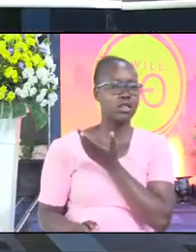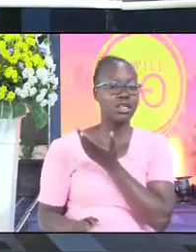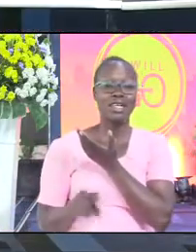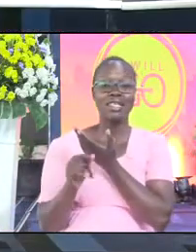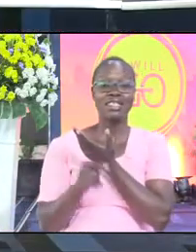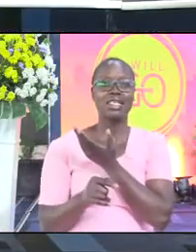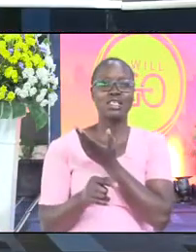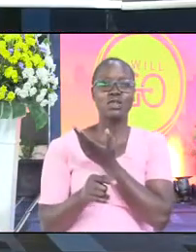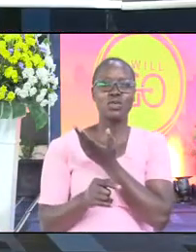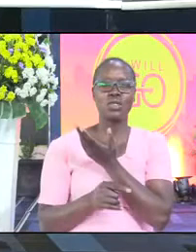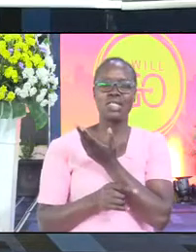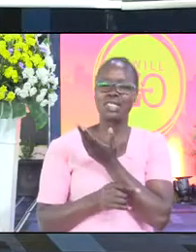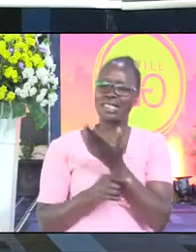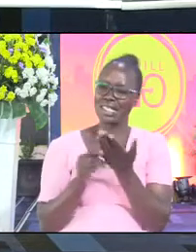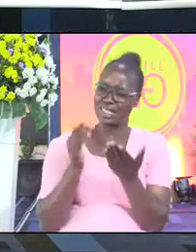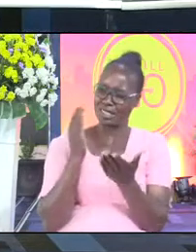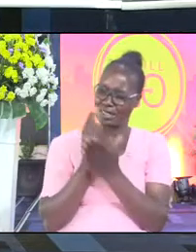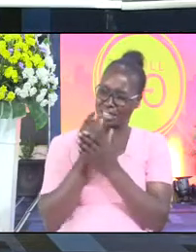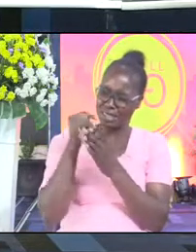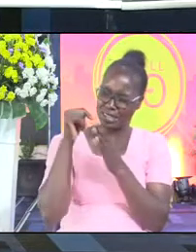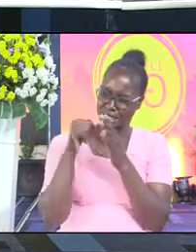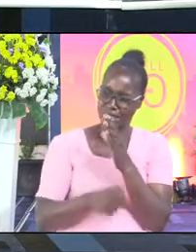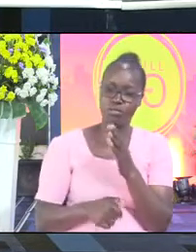That was the antipathy